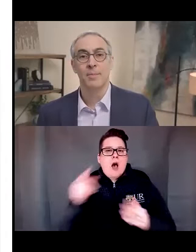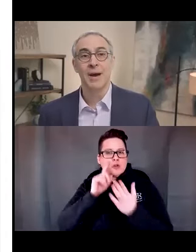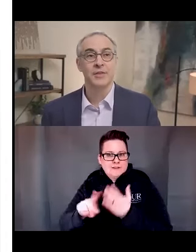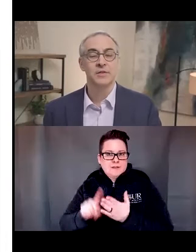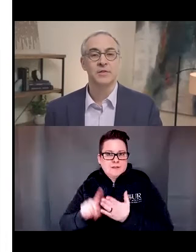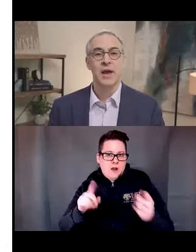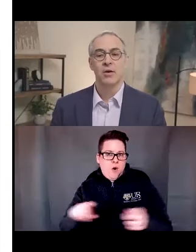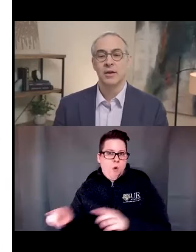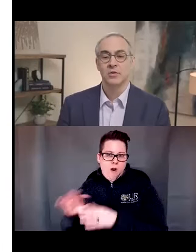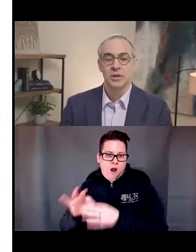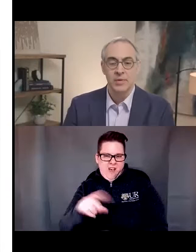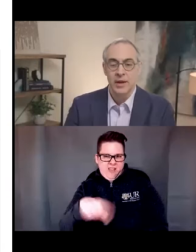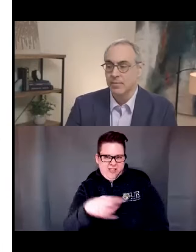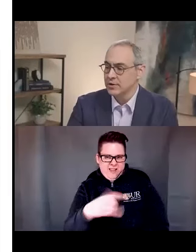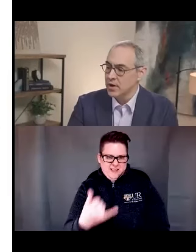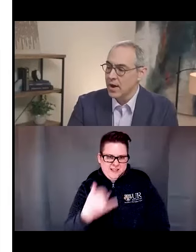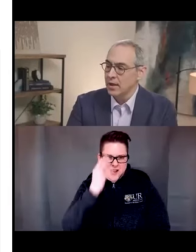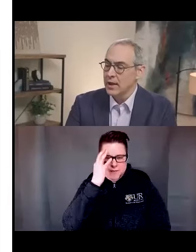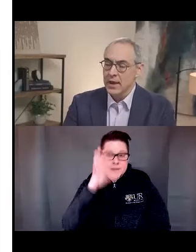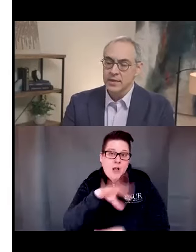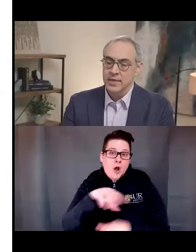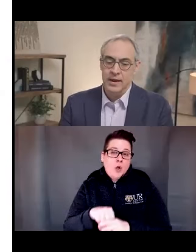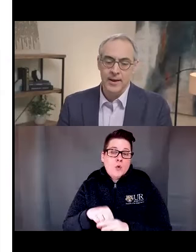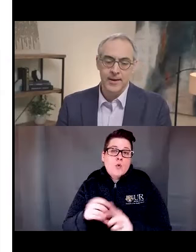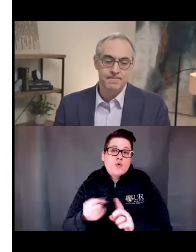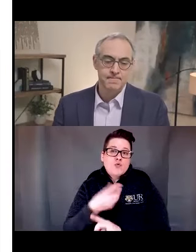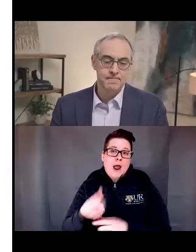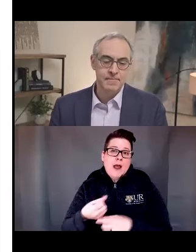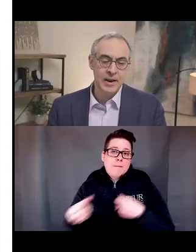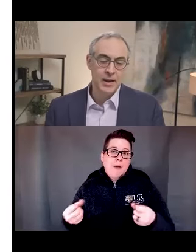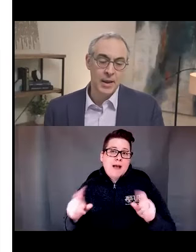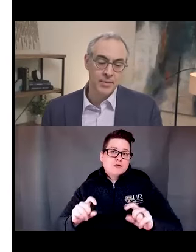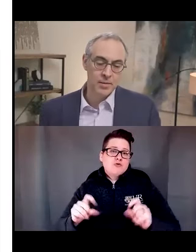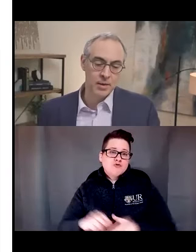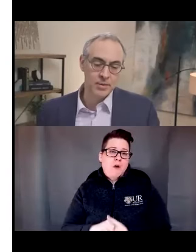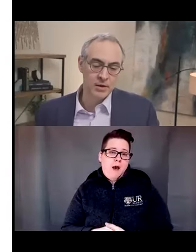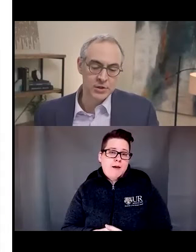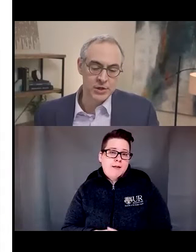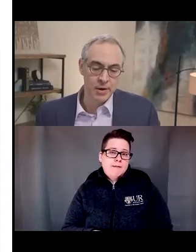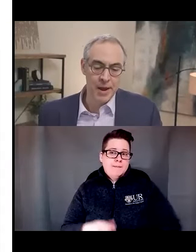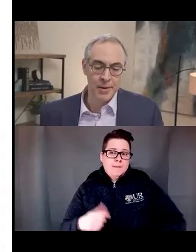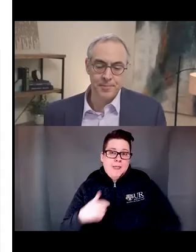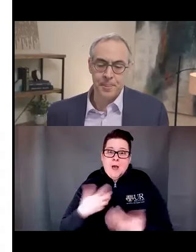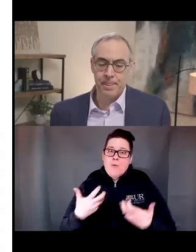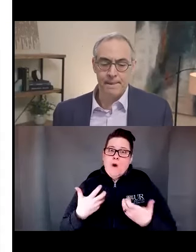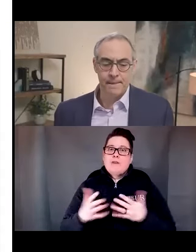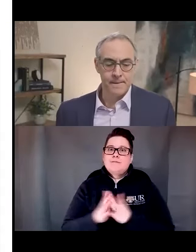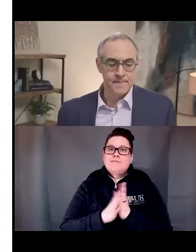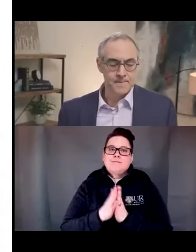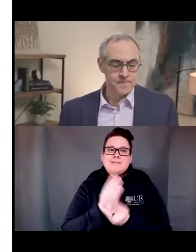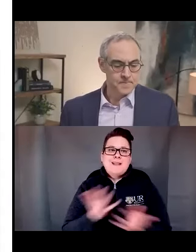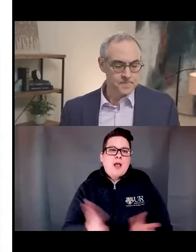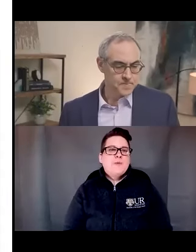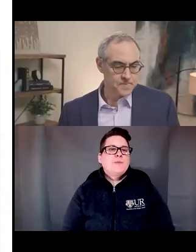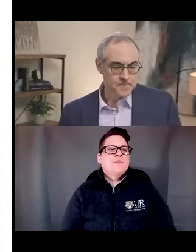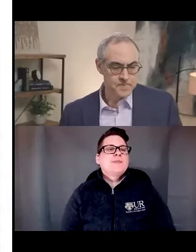on about this now, including the randomized trial that I'm eager to share about.